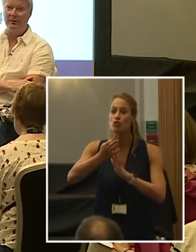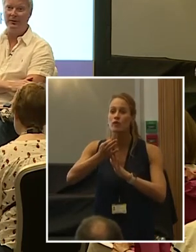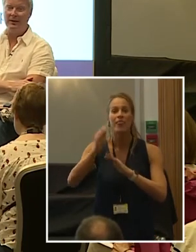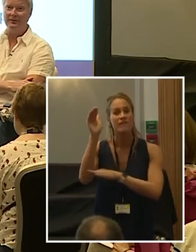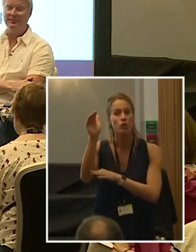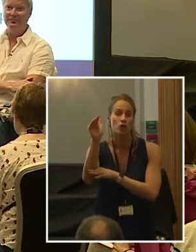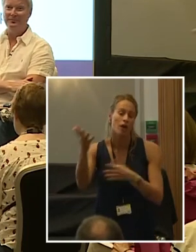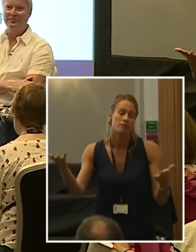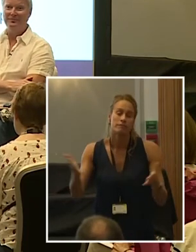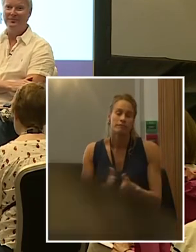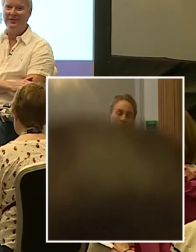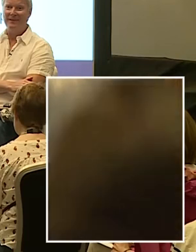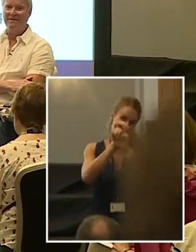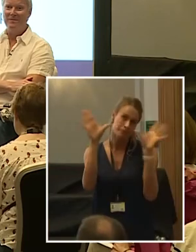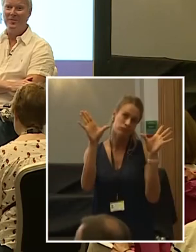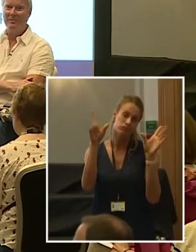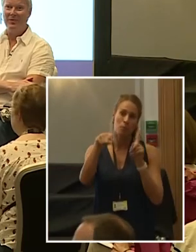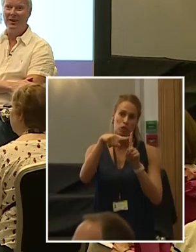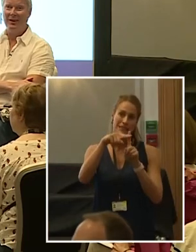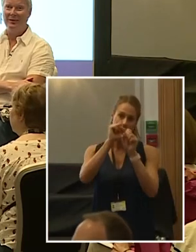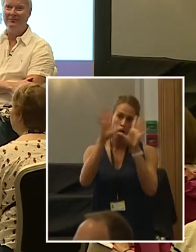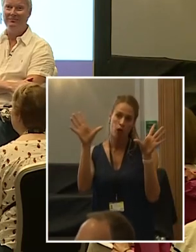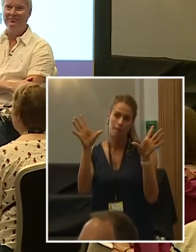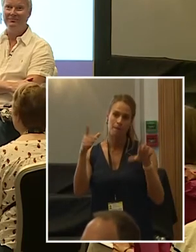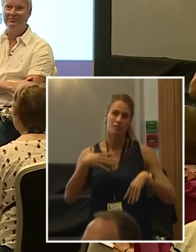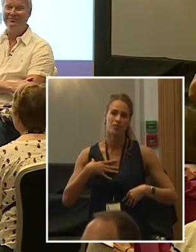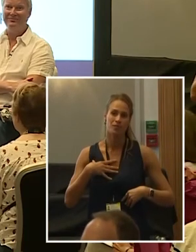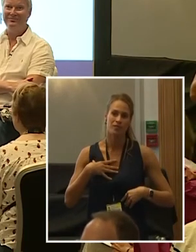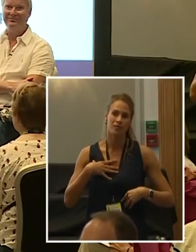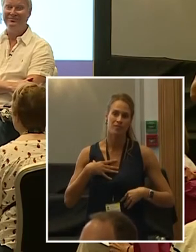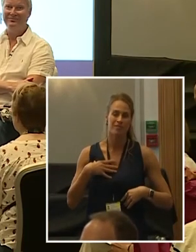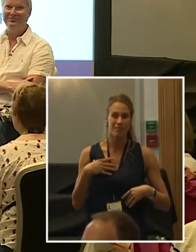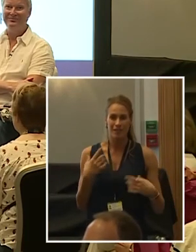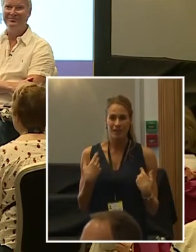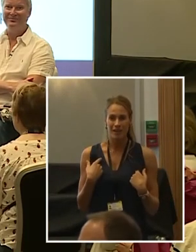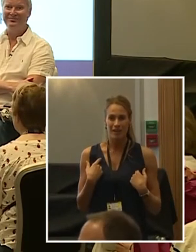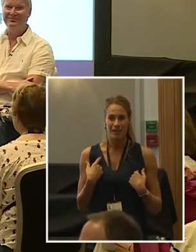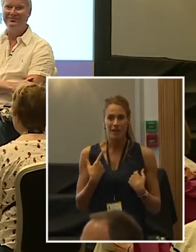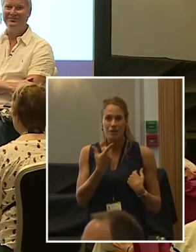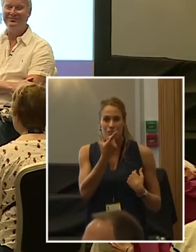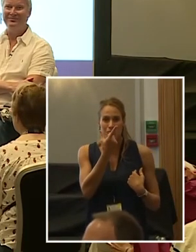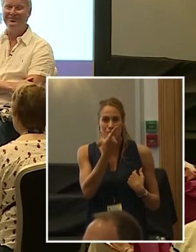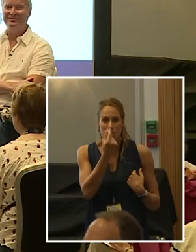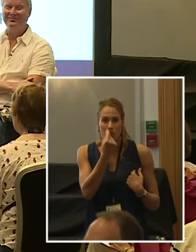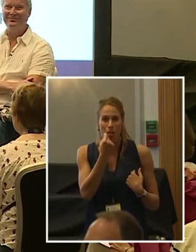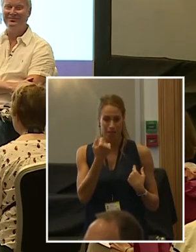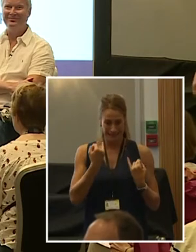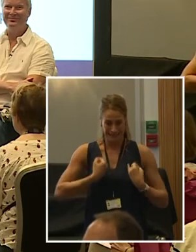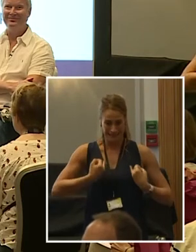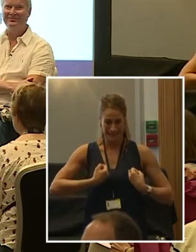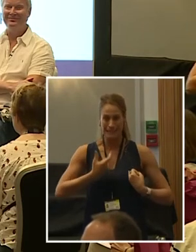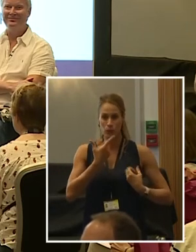my outlook on life. I haven't lost hope yet. Hopefully, there will be a cure for this horrible disease, for all forms